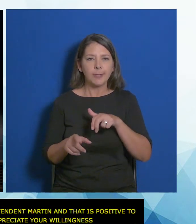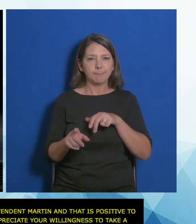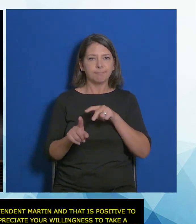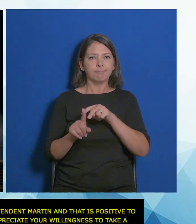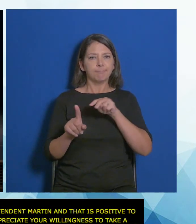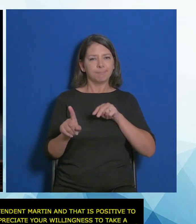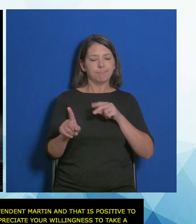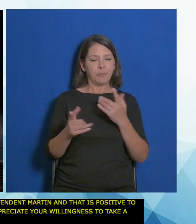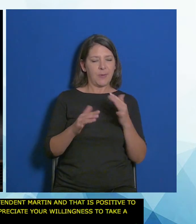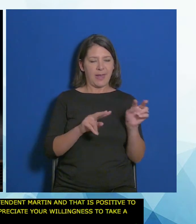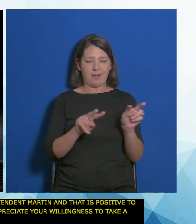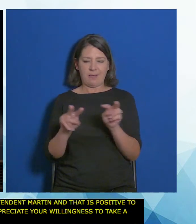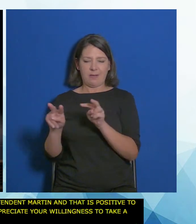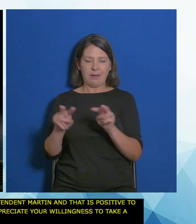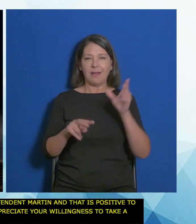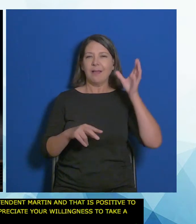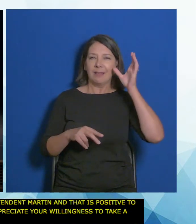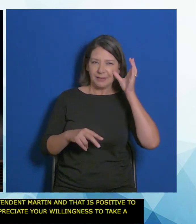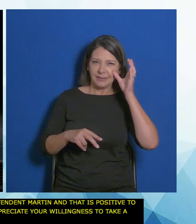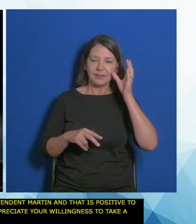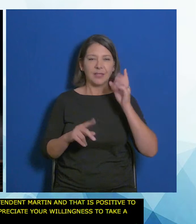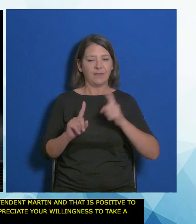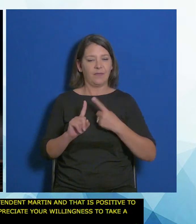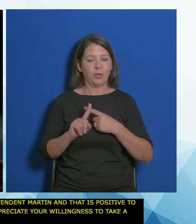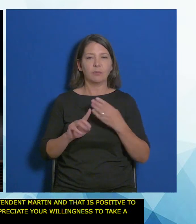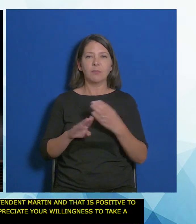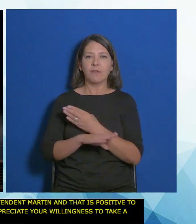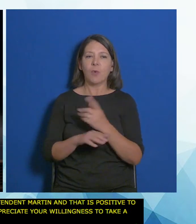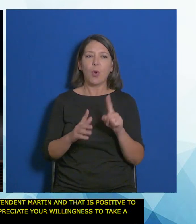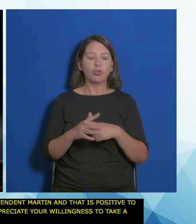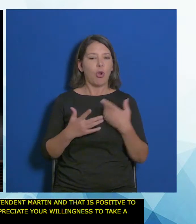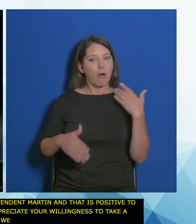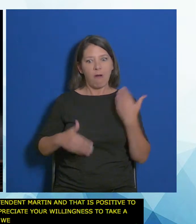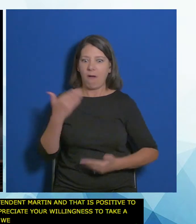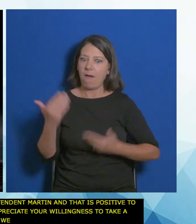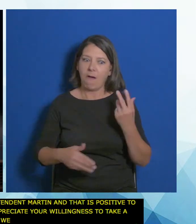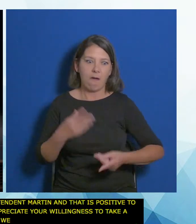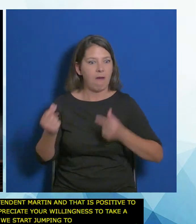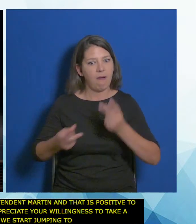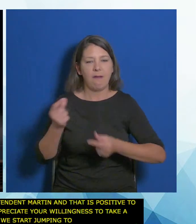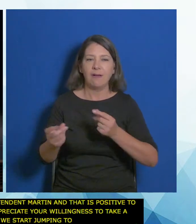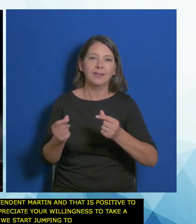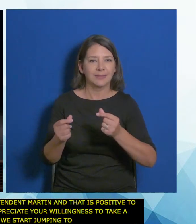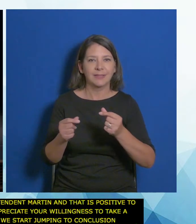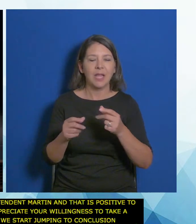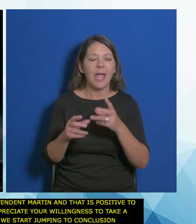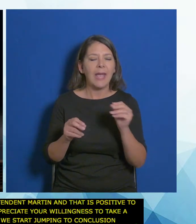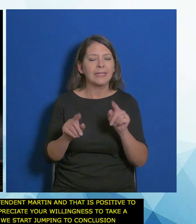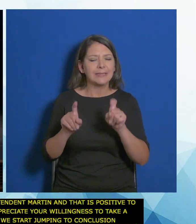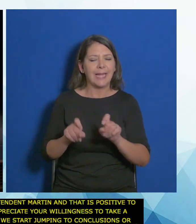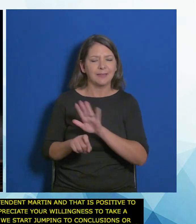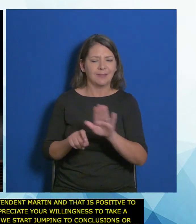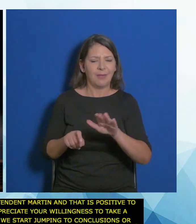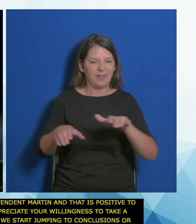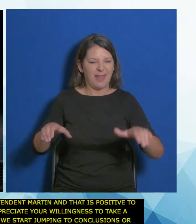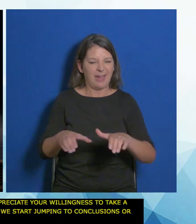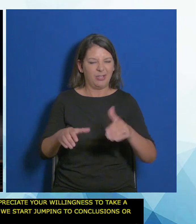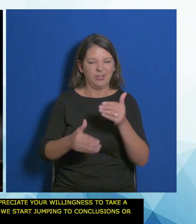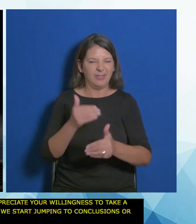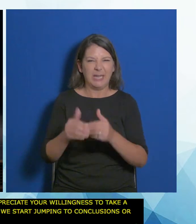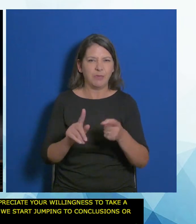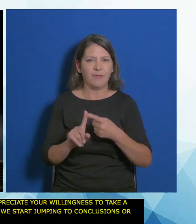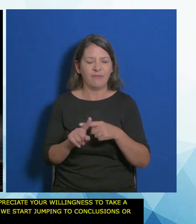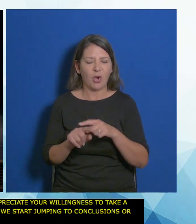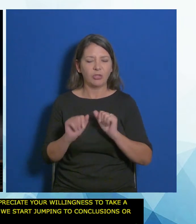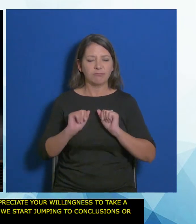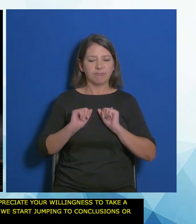to gather the information before we start jumping to conclusions or test action steps. I want to thank you